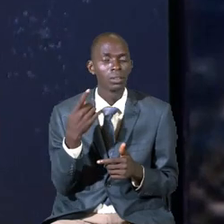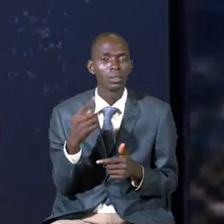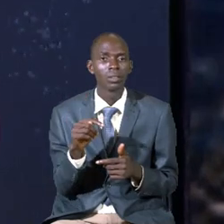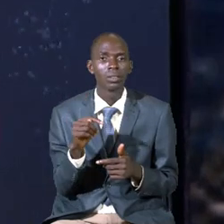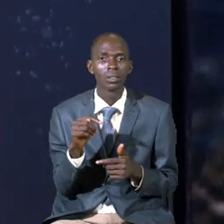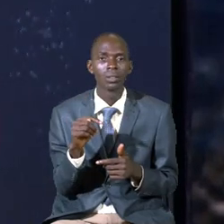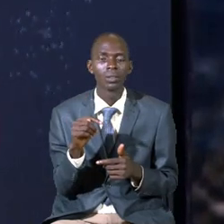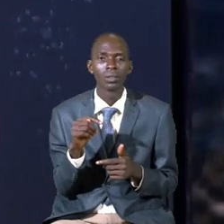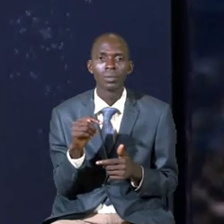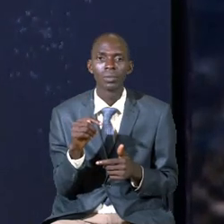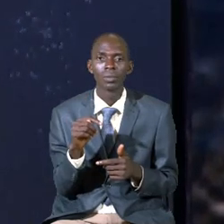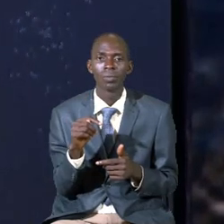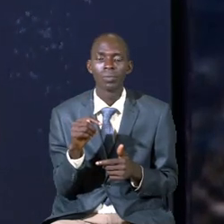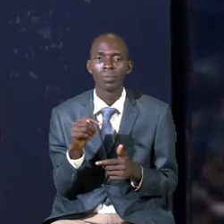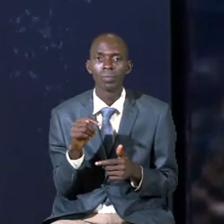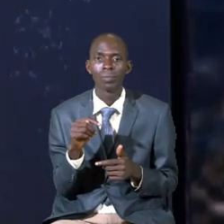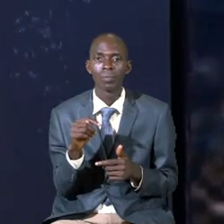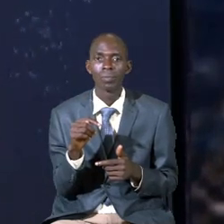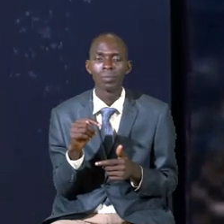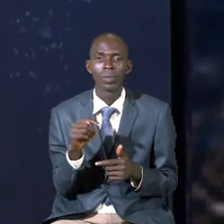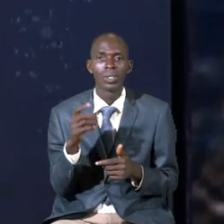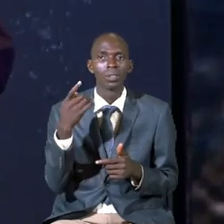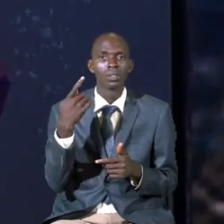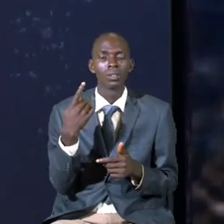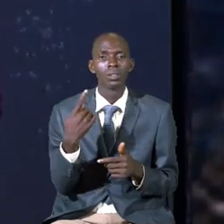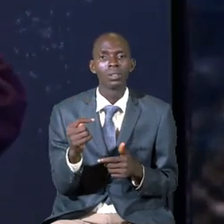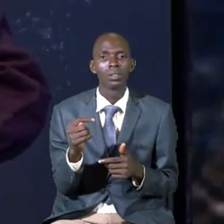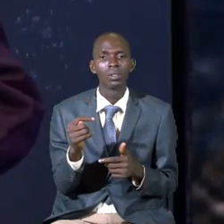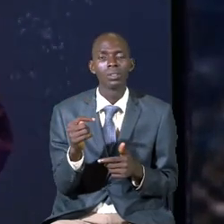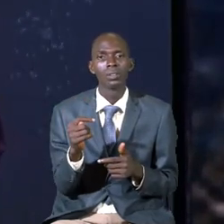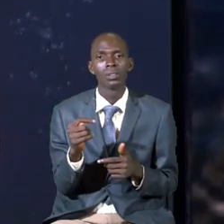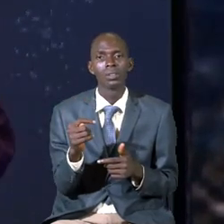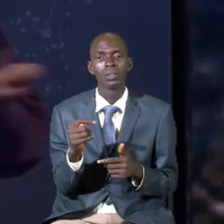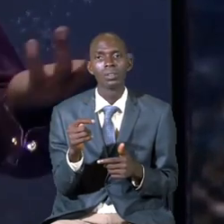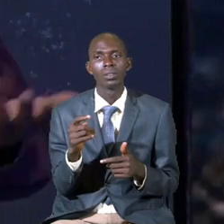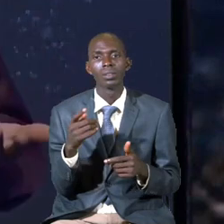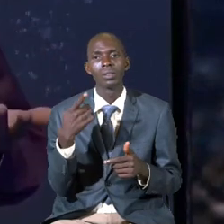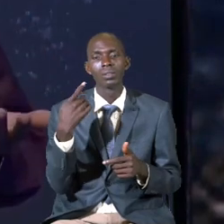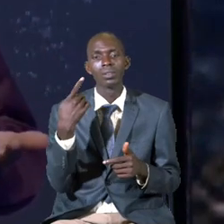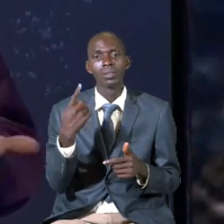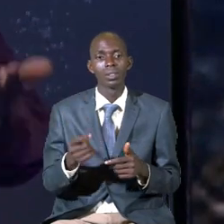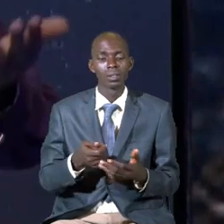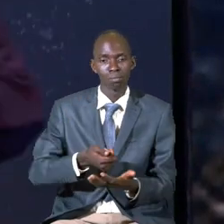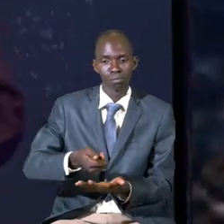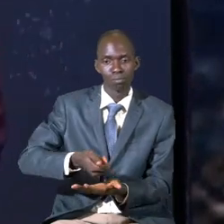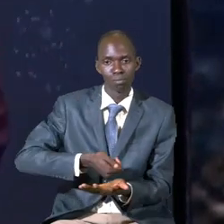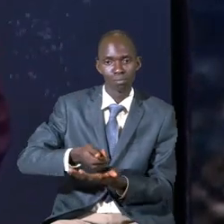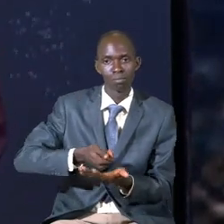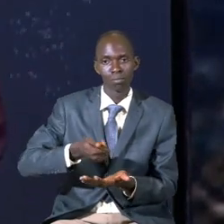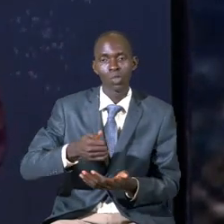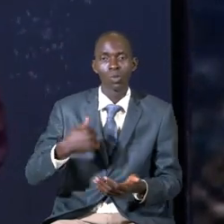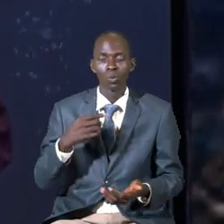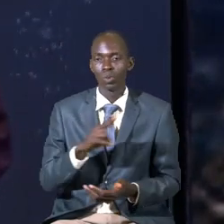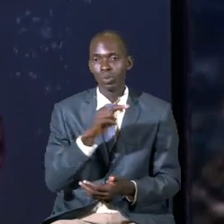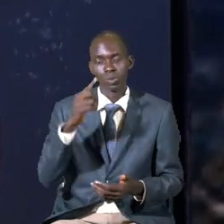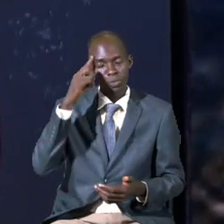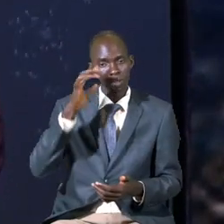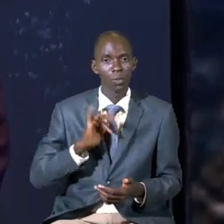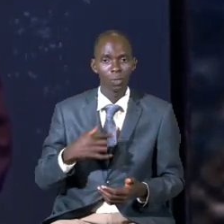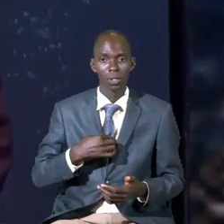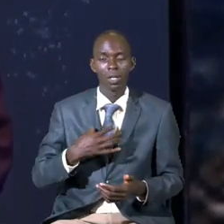ion that he used to you that were used to straighten her clothes broke down and the young man